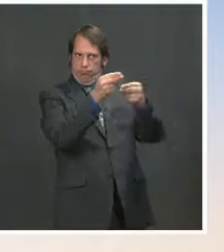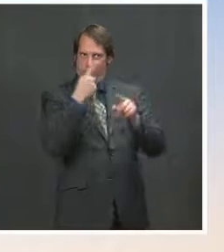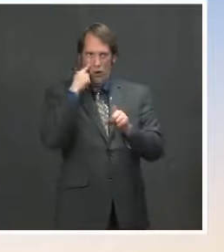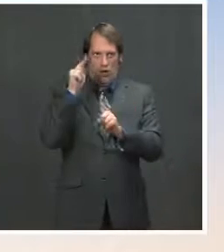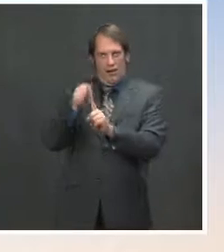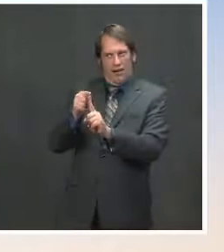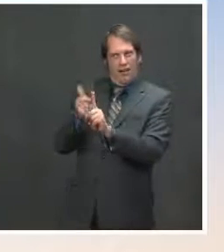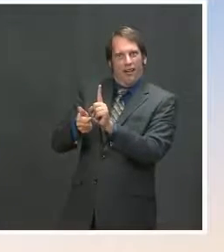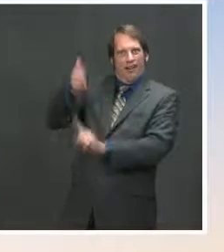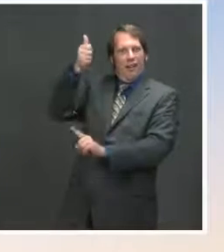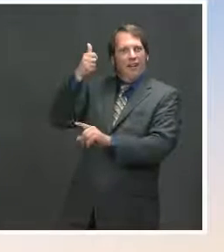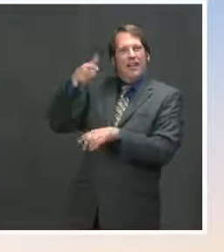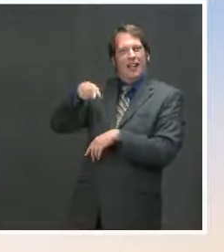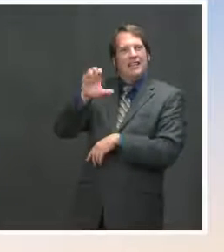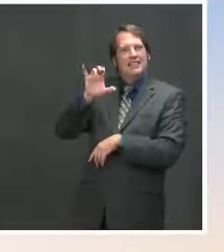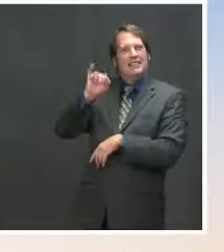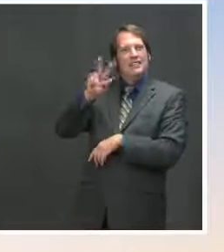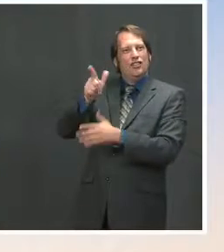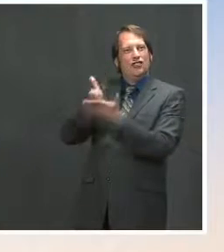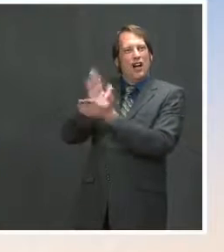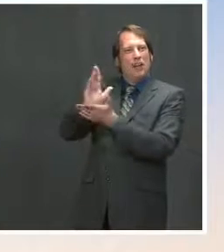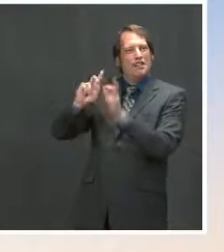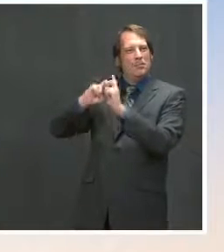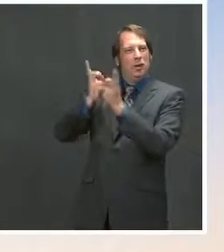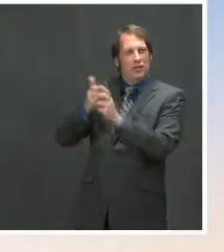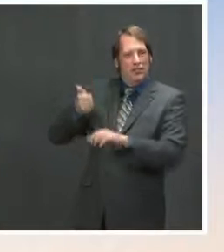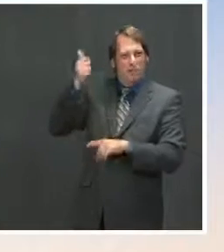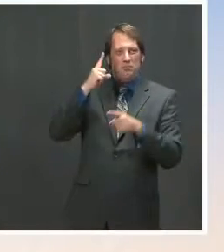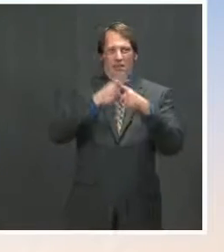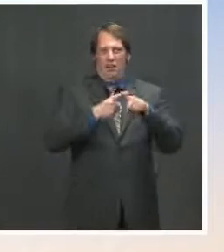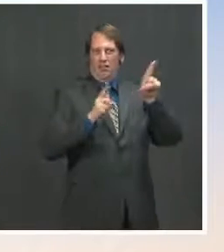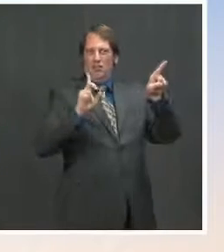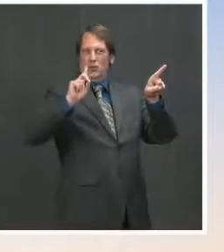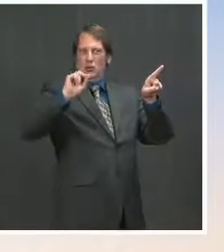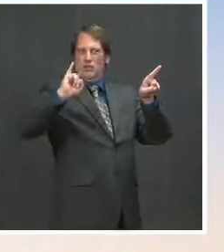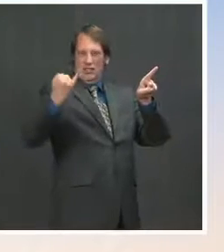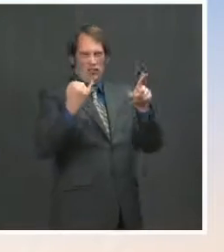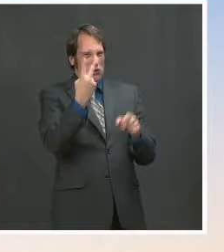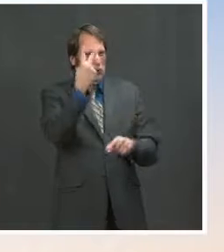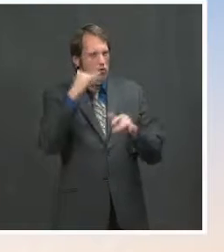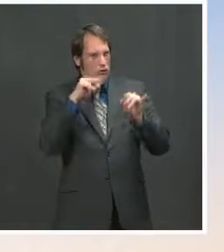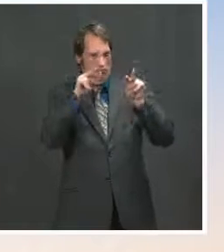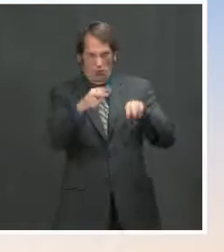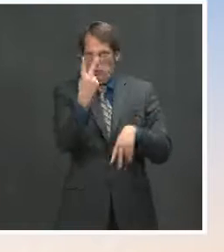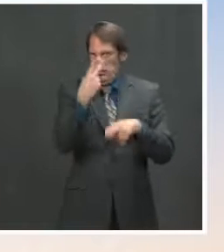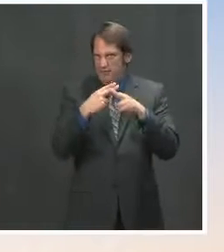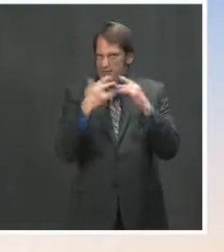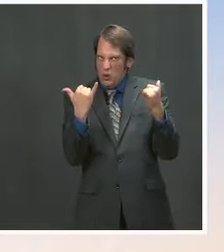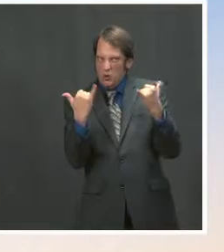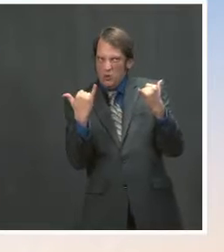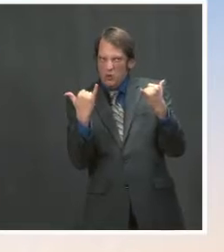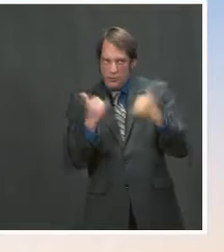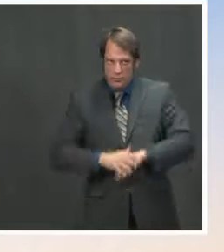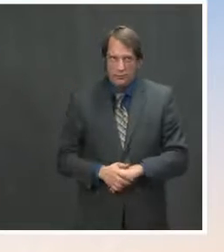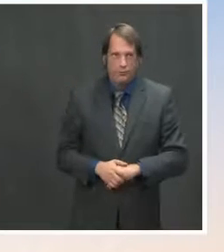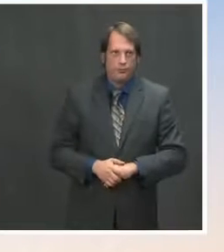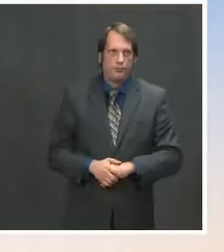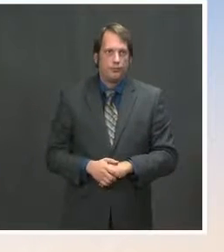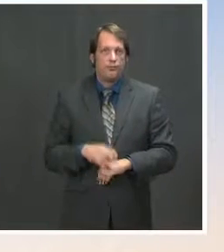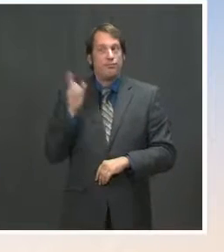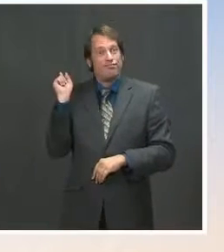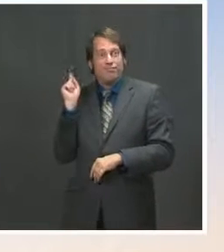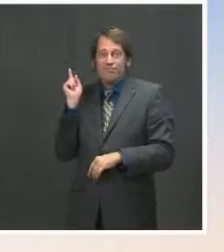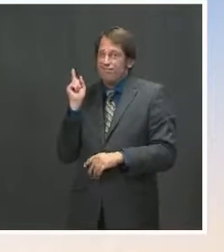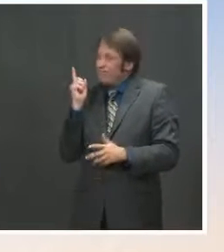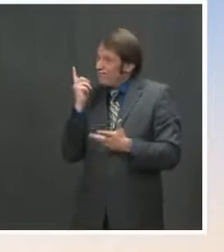Division. He also, of course, firmly supports the George Floyd Act. As I've said, he believes there's definite urgency at